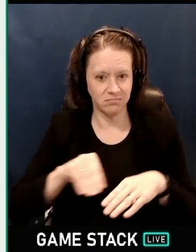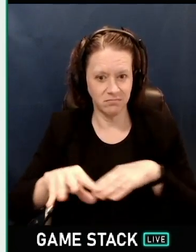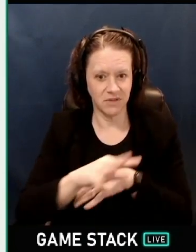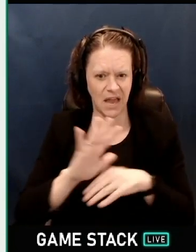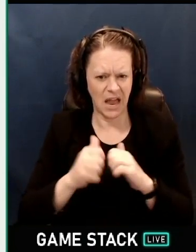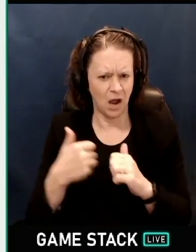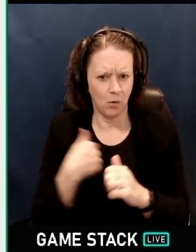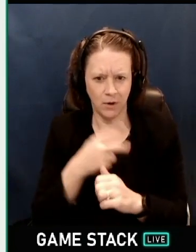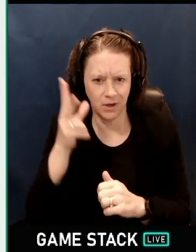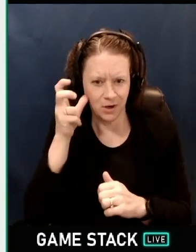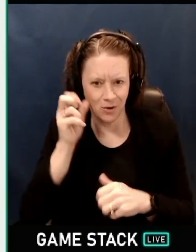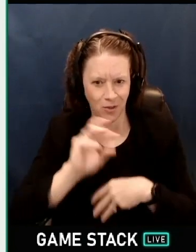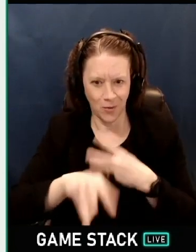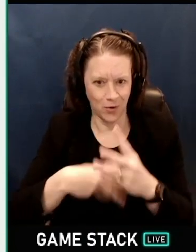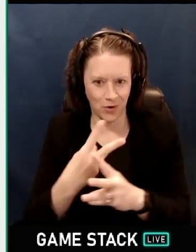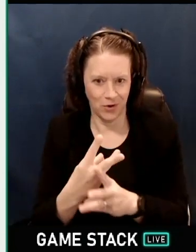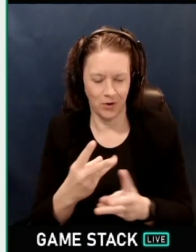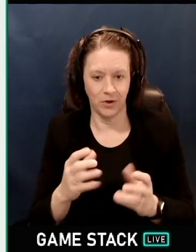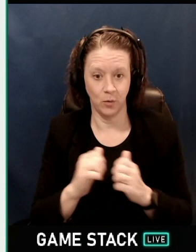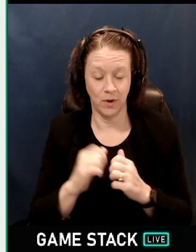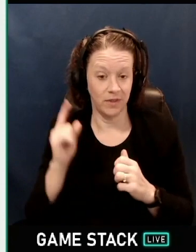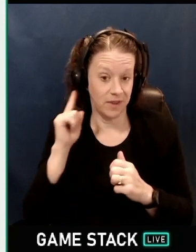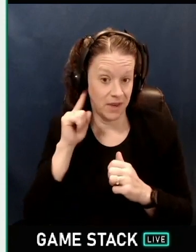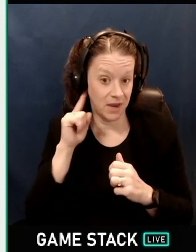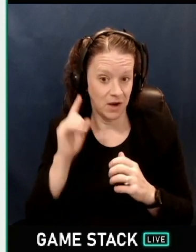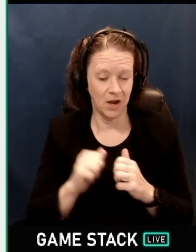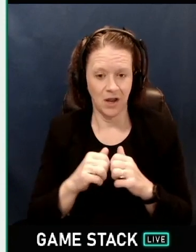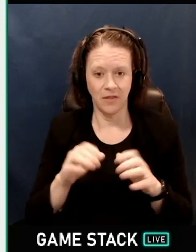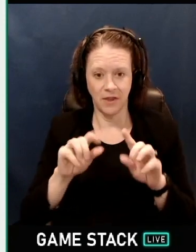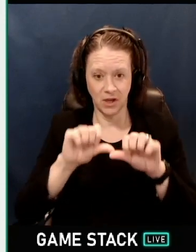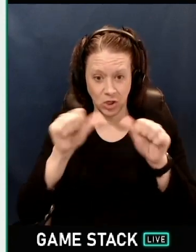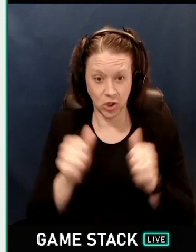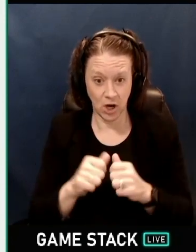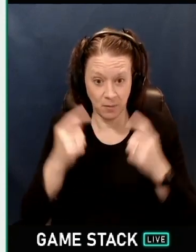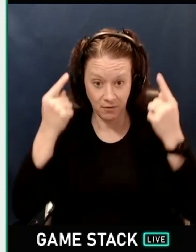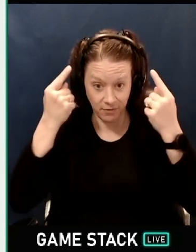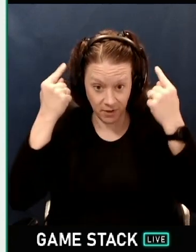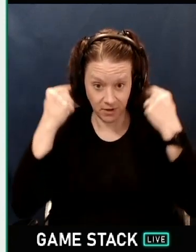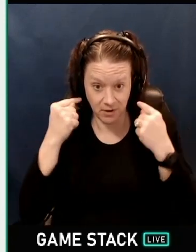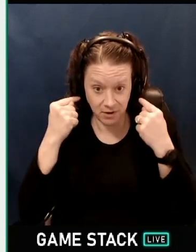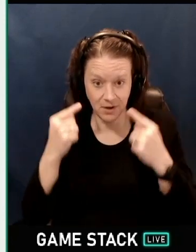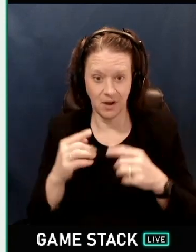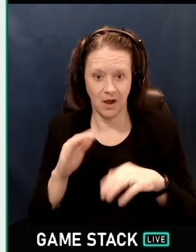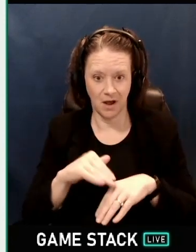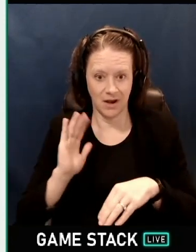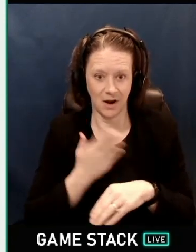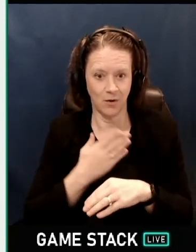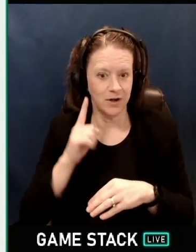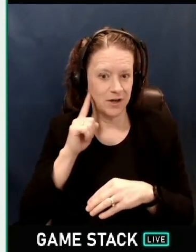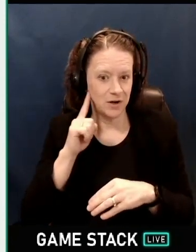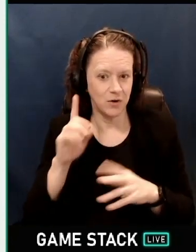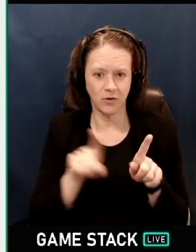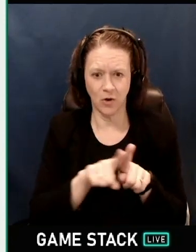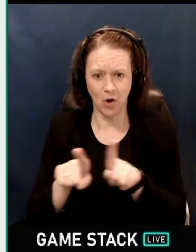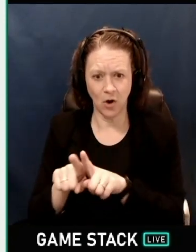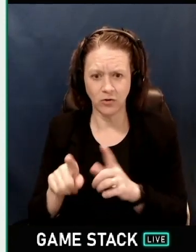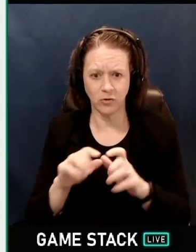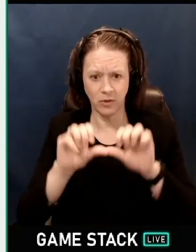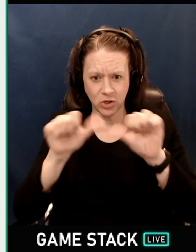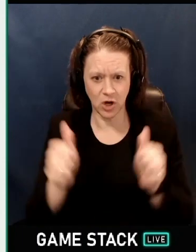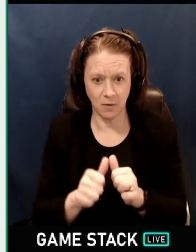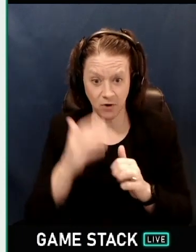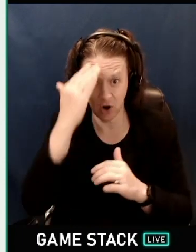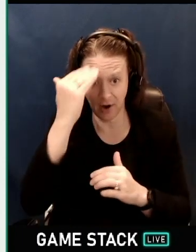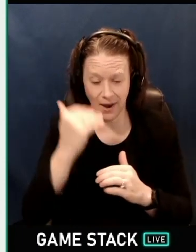the shape of the pinna on our ears, the shape of our head, sounds come to our ears,